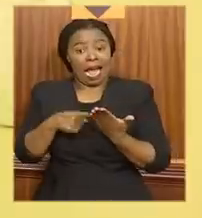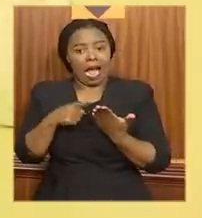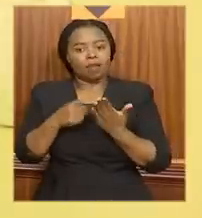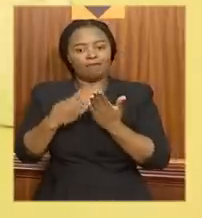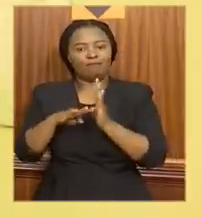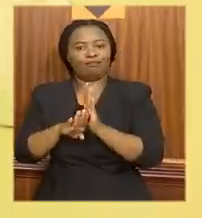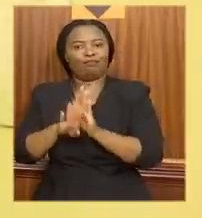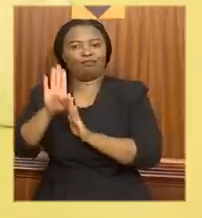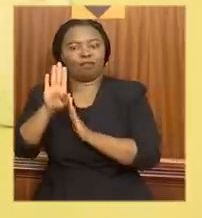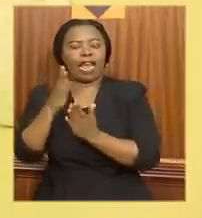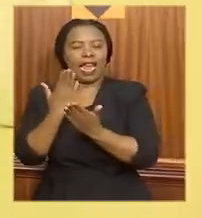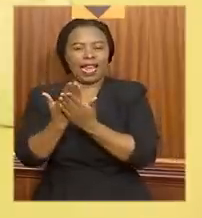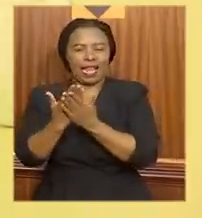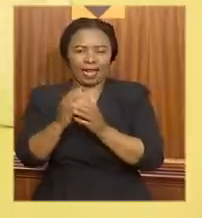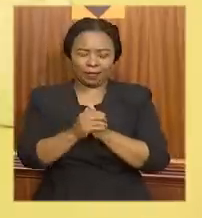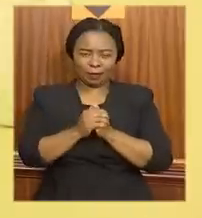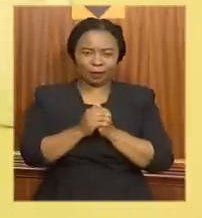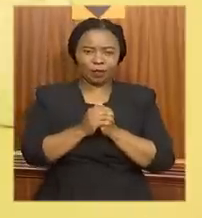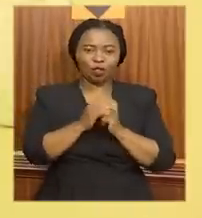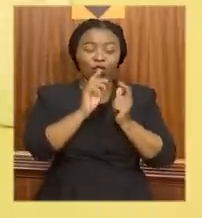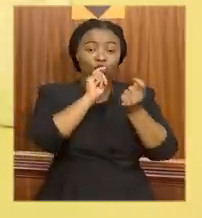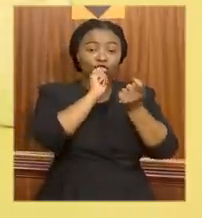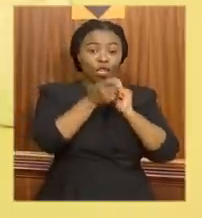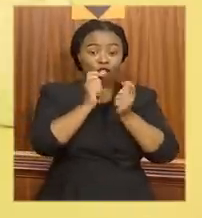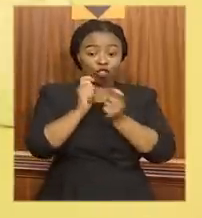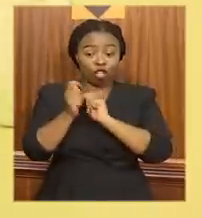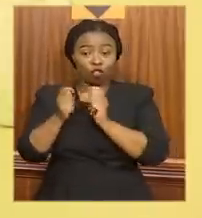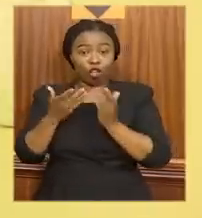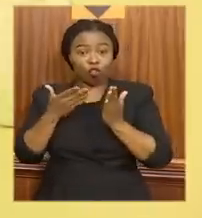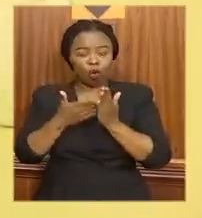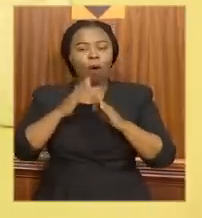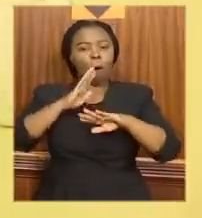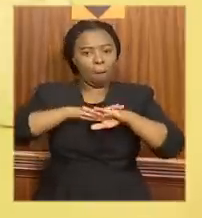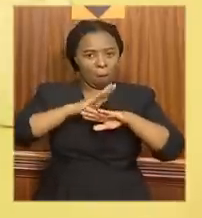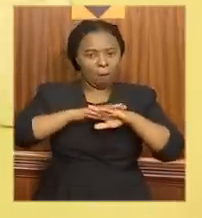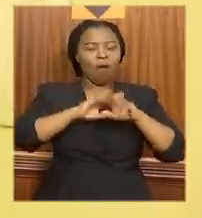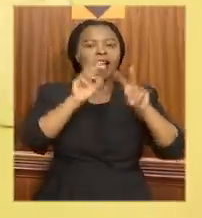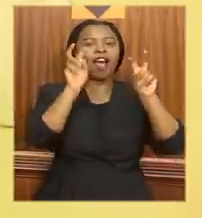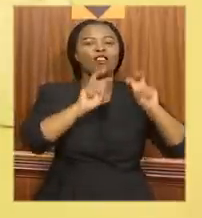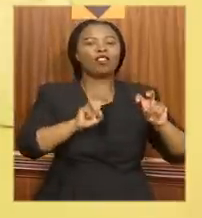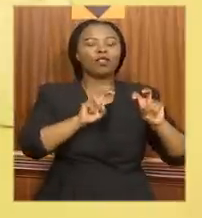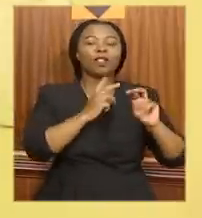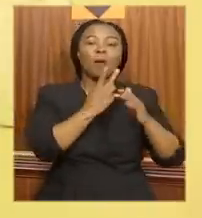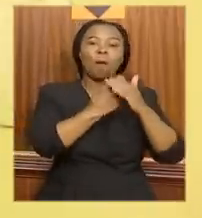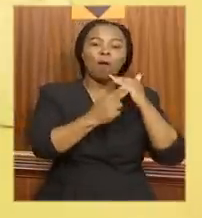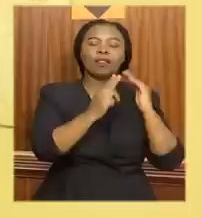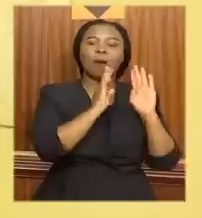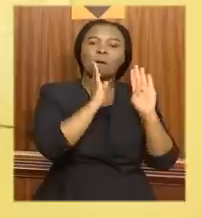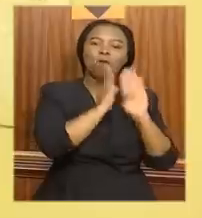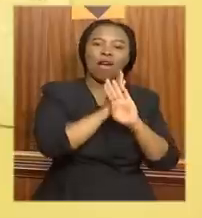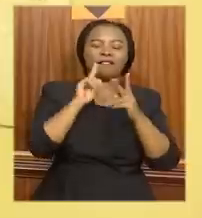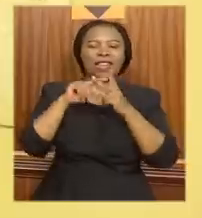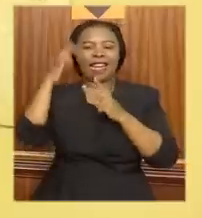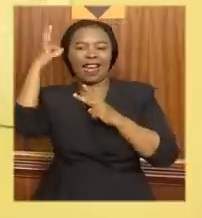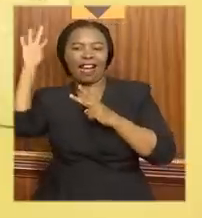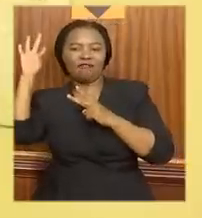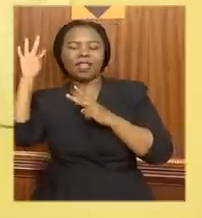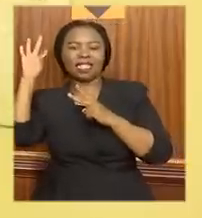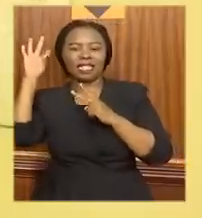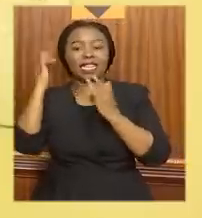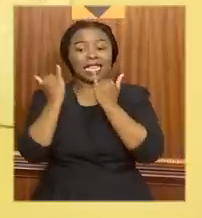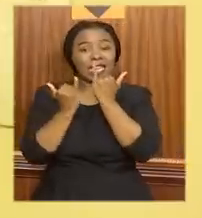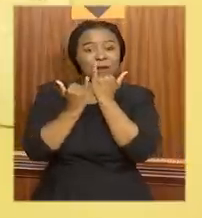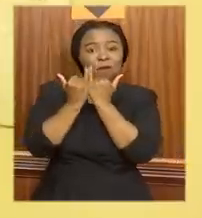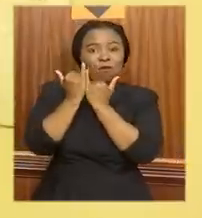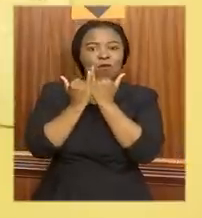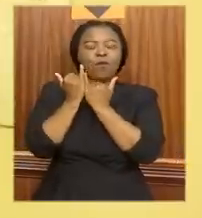these changes will allow more generators, both private and state-owned, to compete on an equal